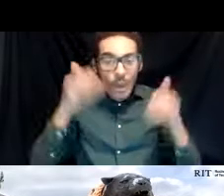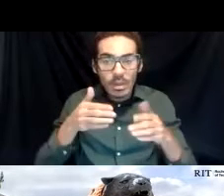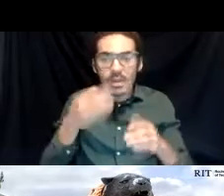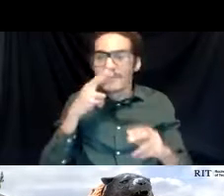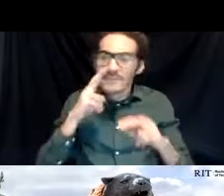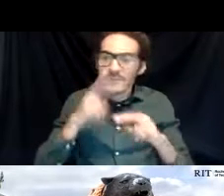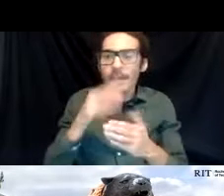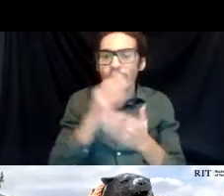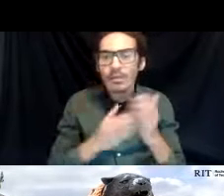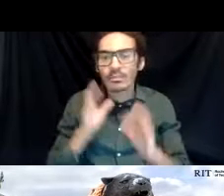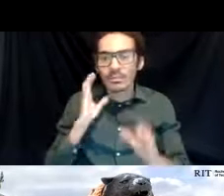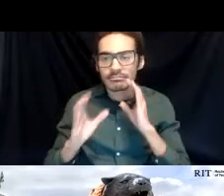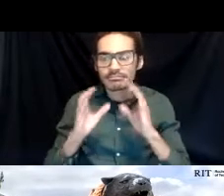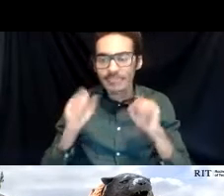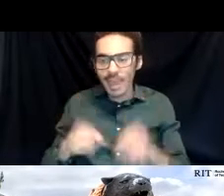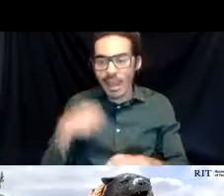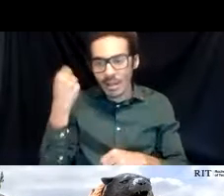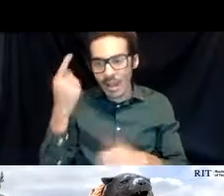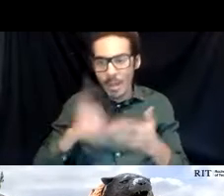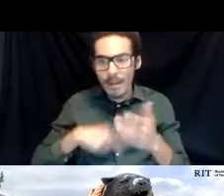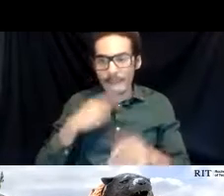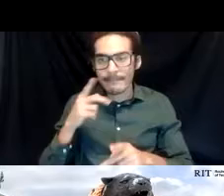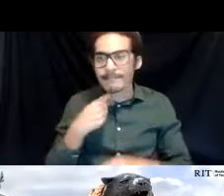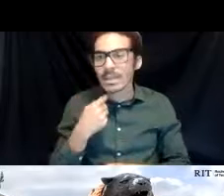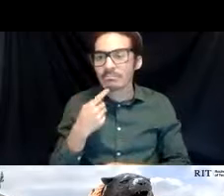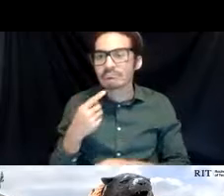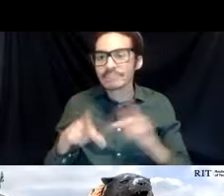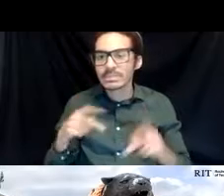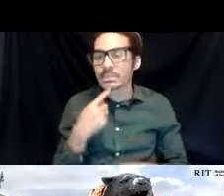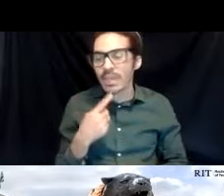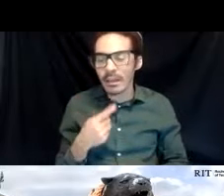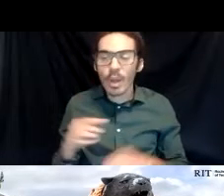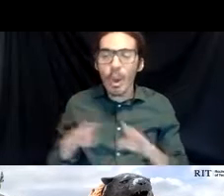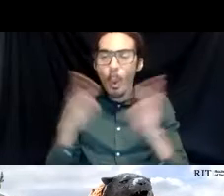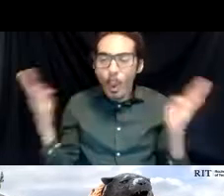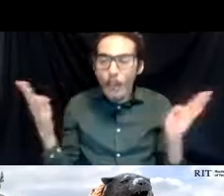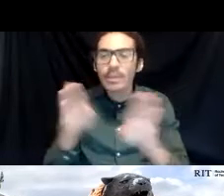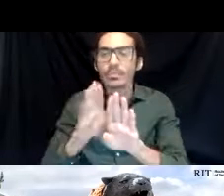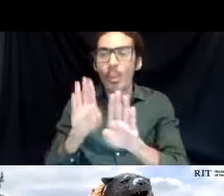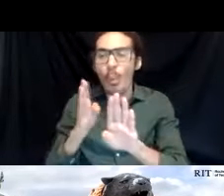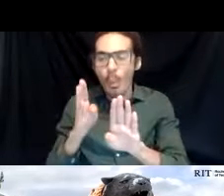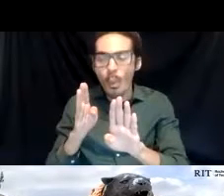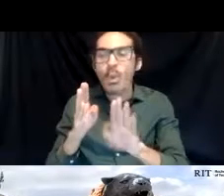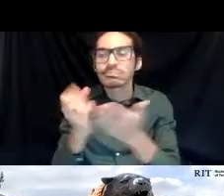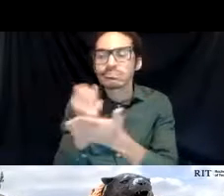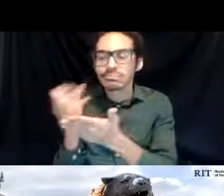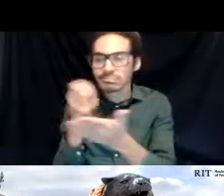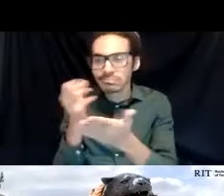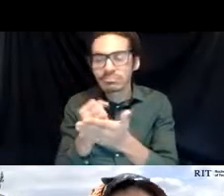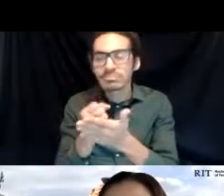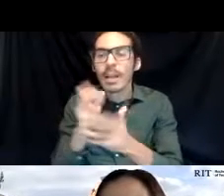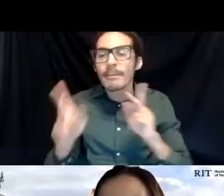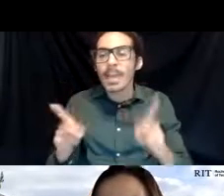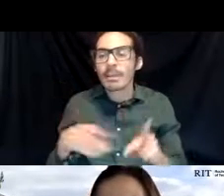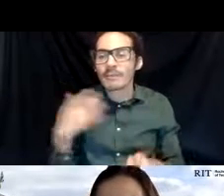enough to follow what people are saying. And that's gonna open some doors for you, and it's gonna help people feel more connected